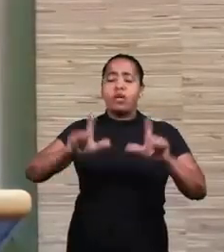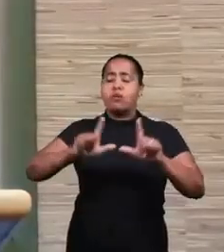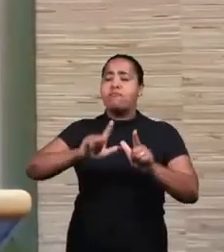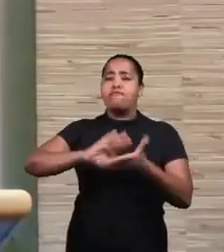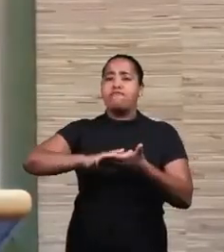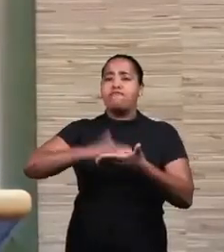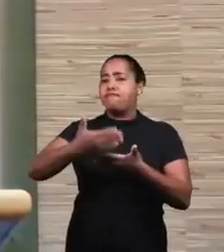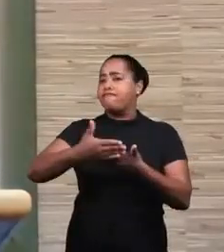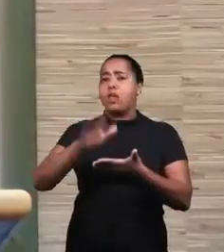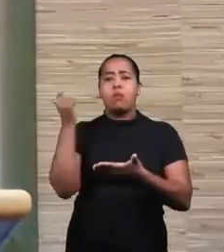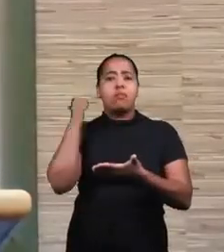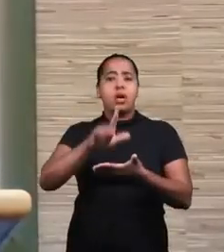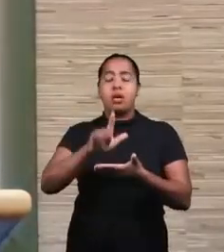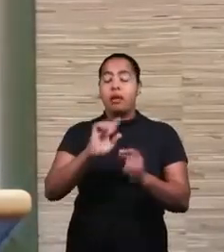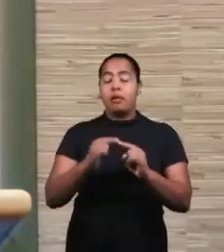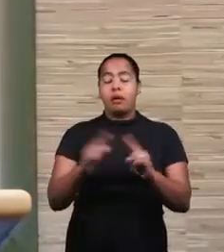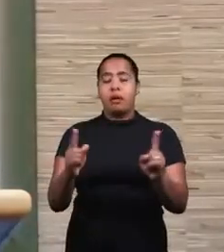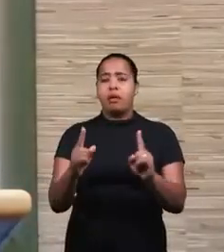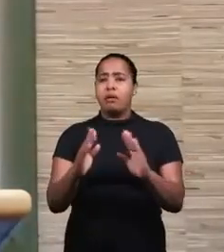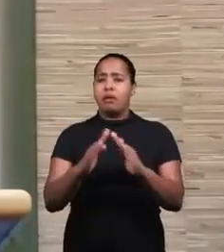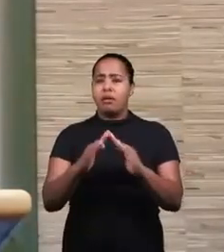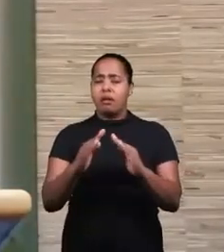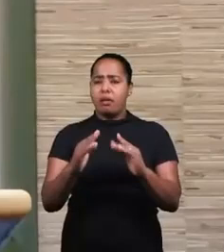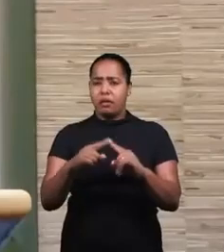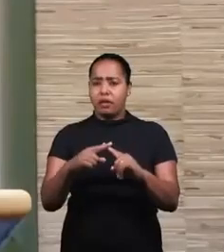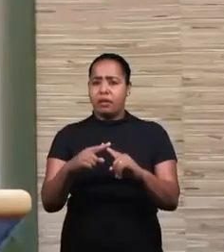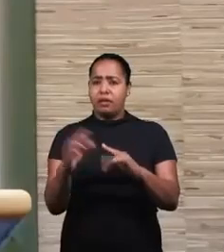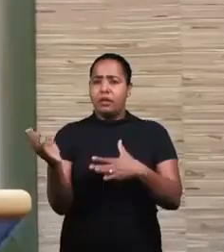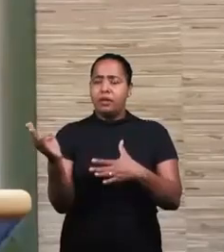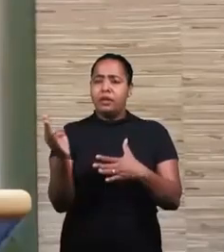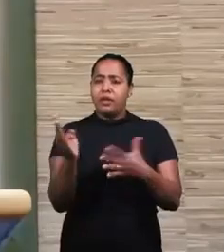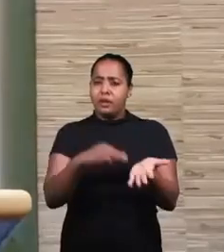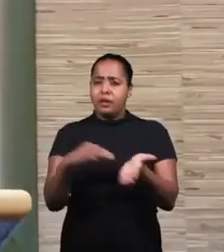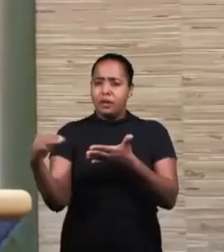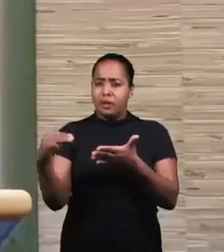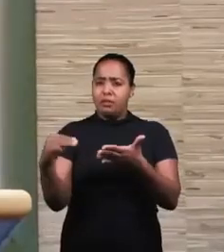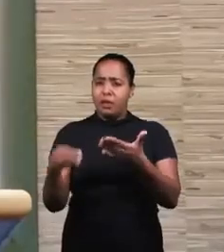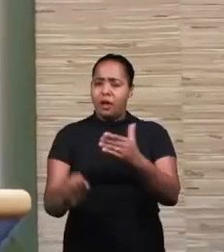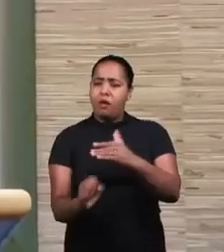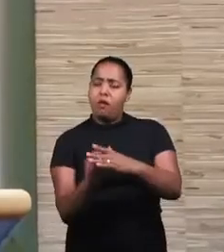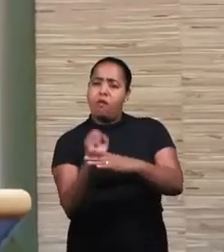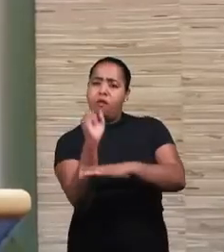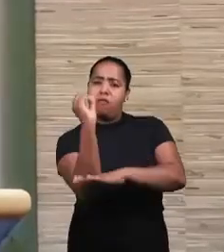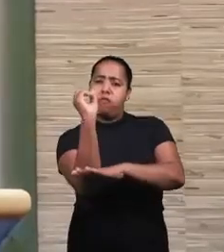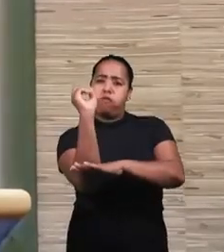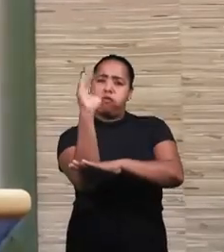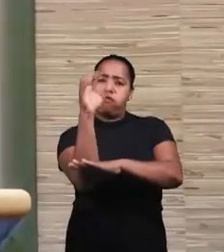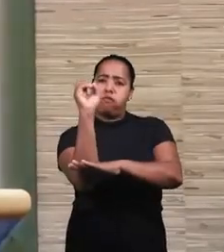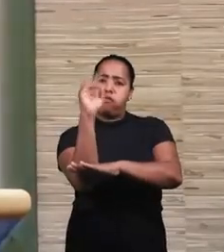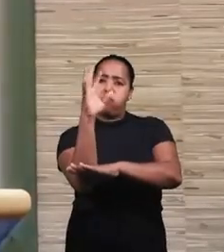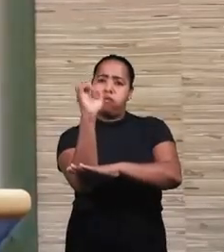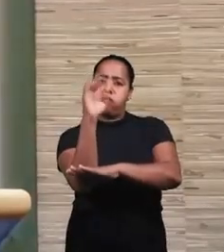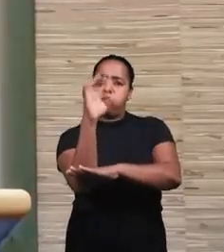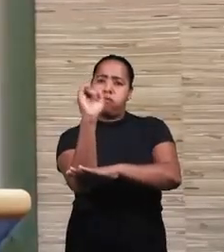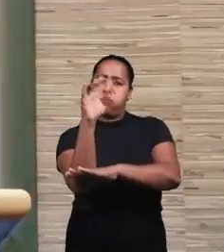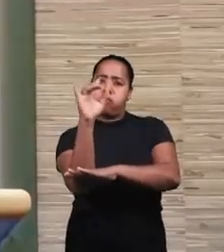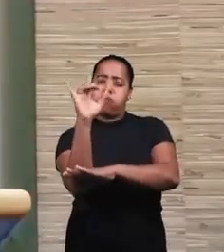the Maranatha Christian Church installed a power supply so that they may receive